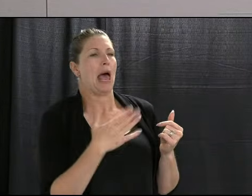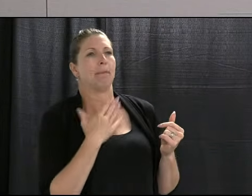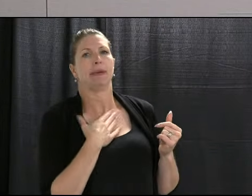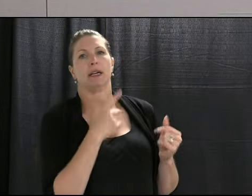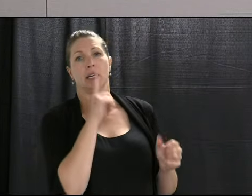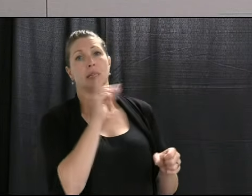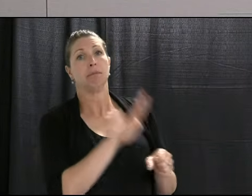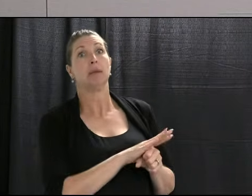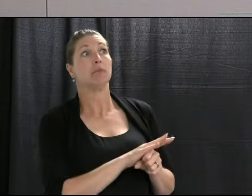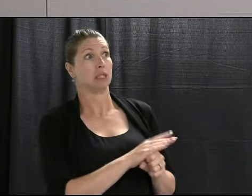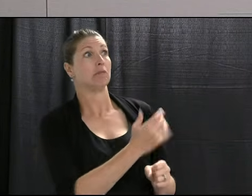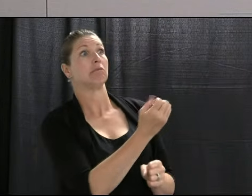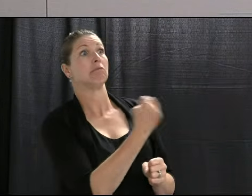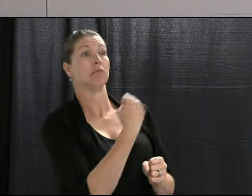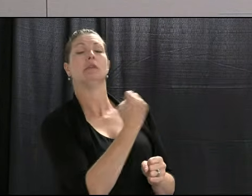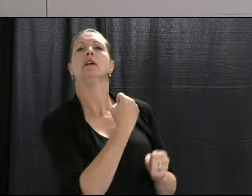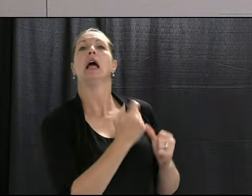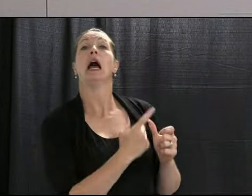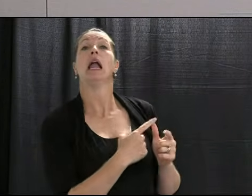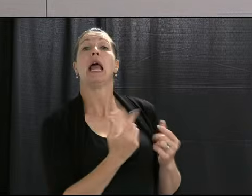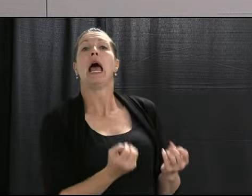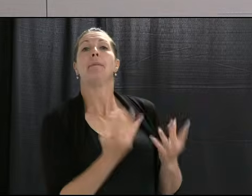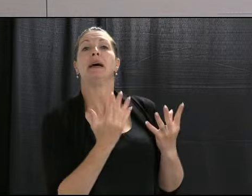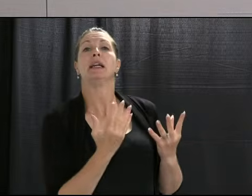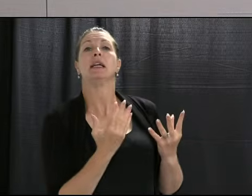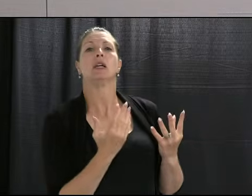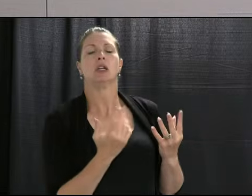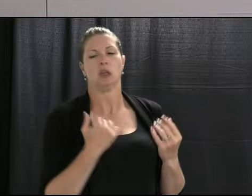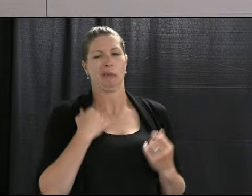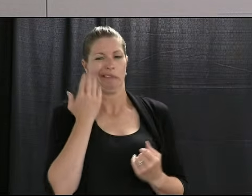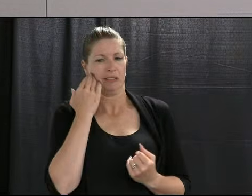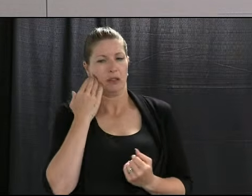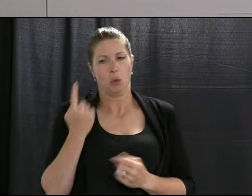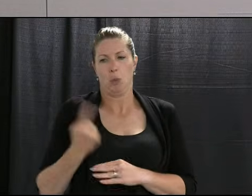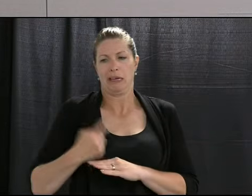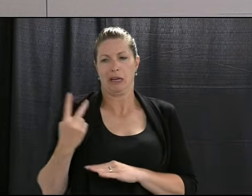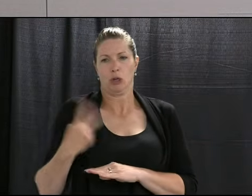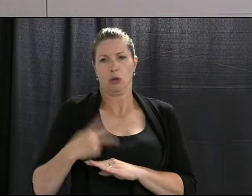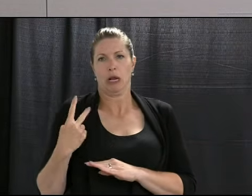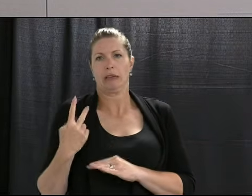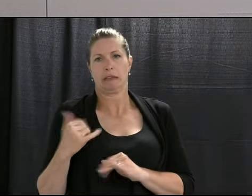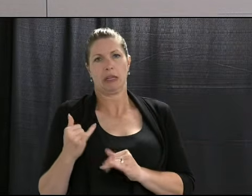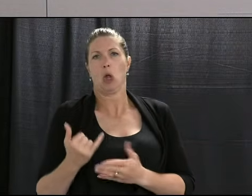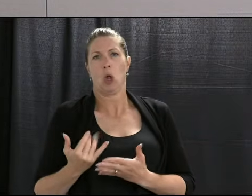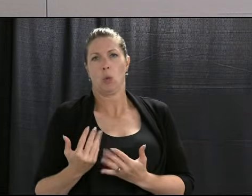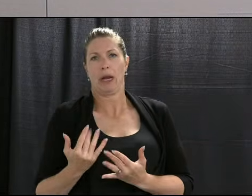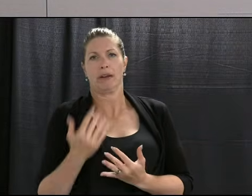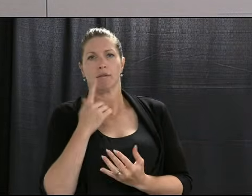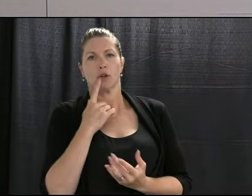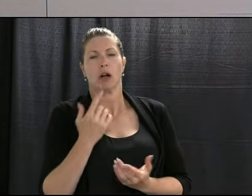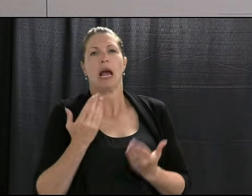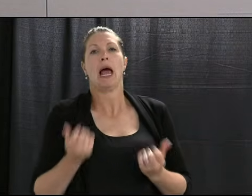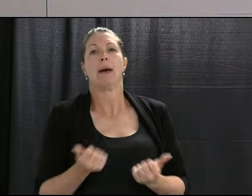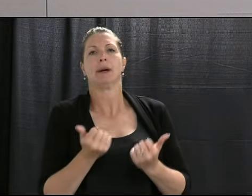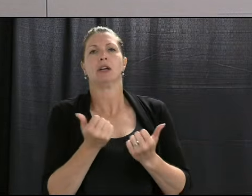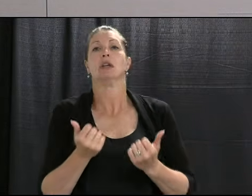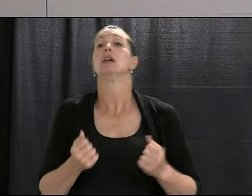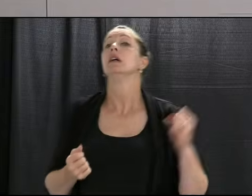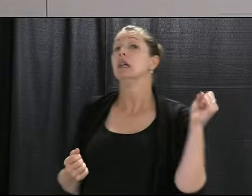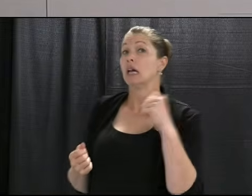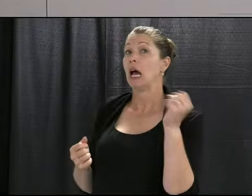commitment from them that we've been working on over the last 24, 48 hours. There is a presence of Canadian